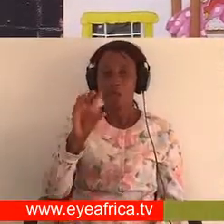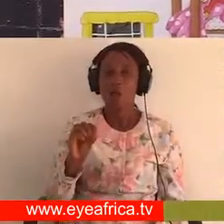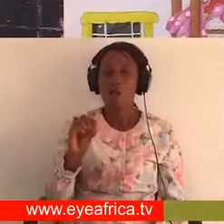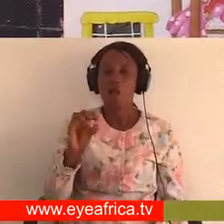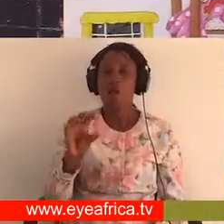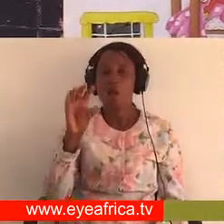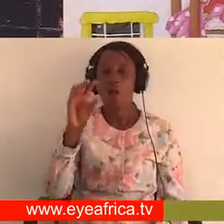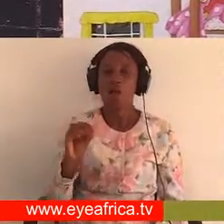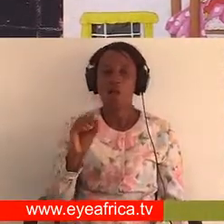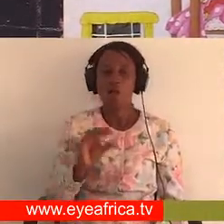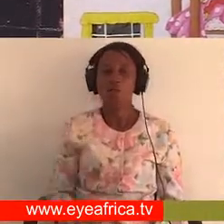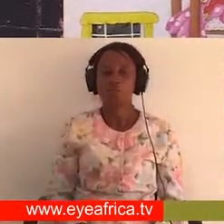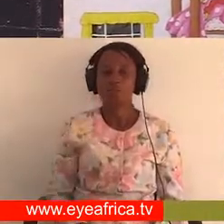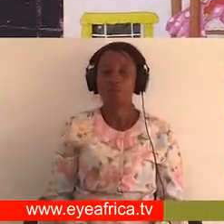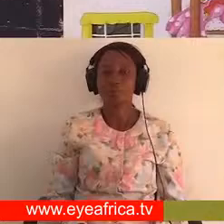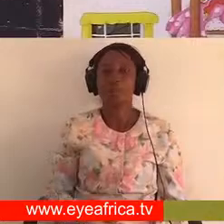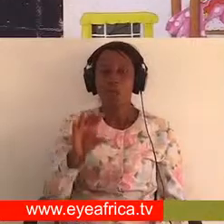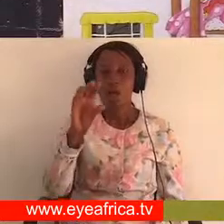Oh.